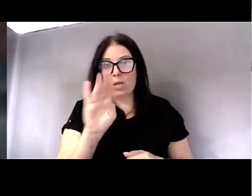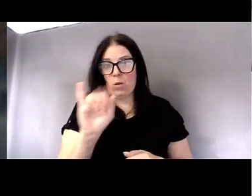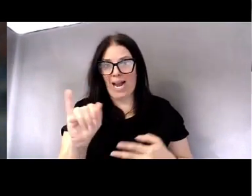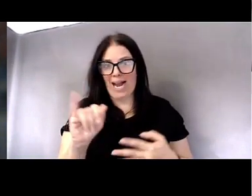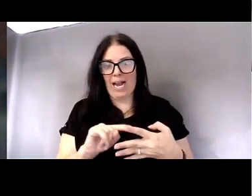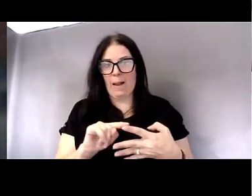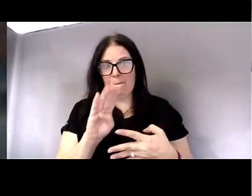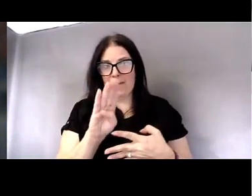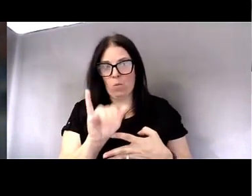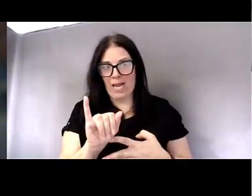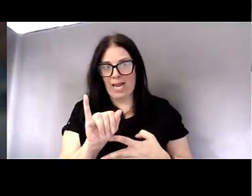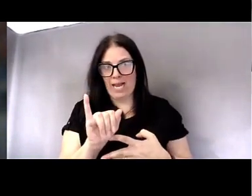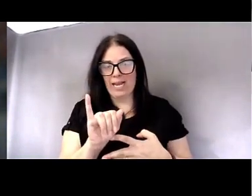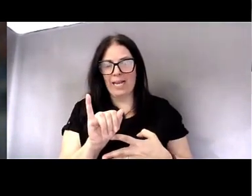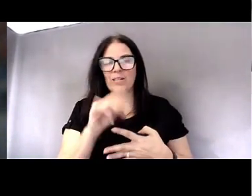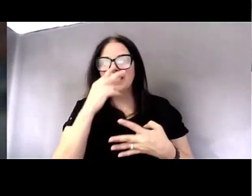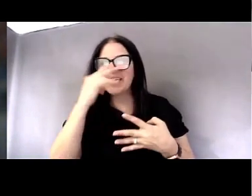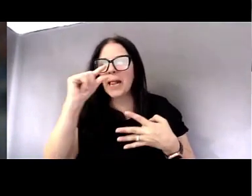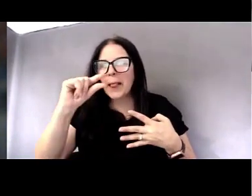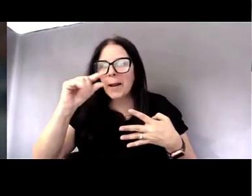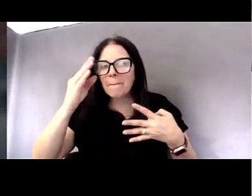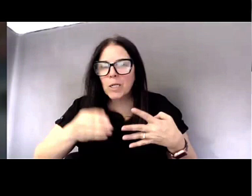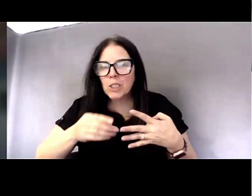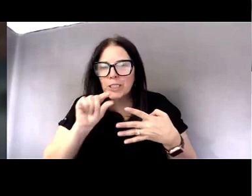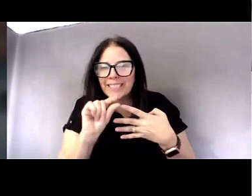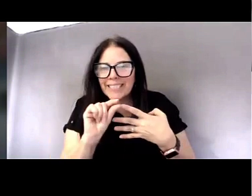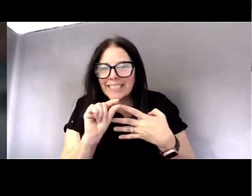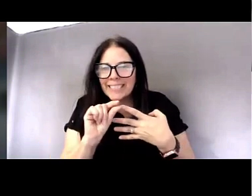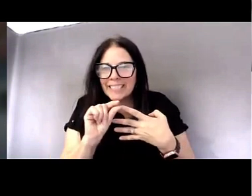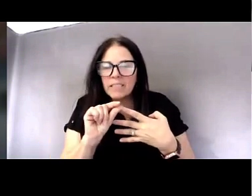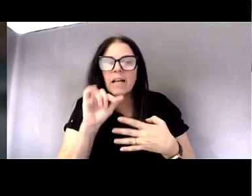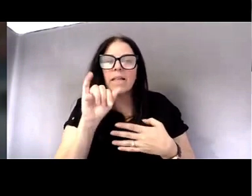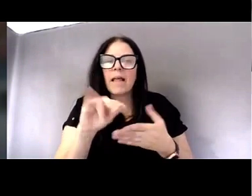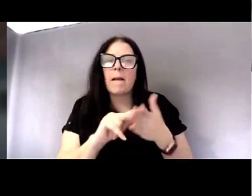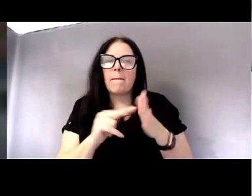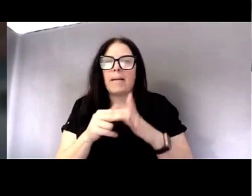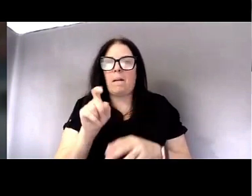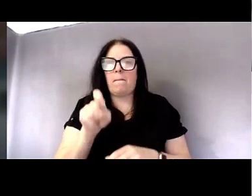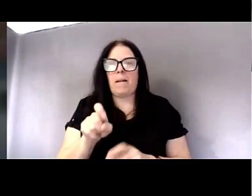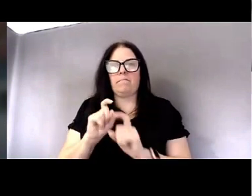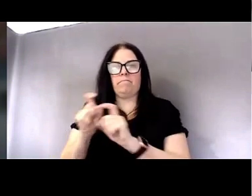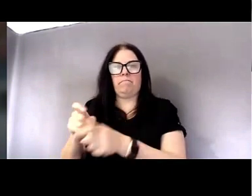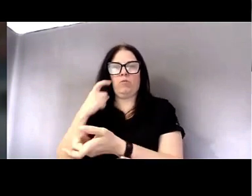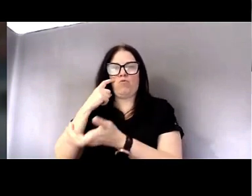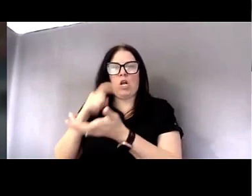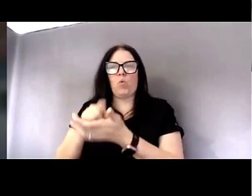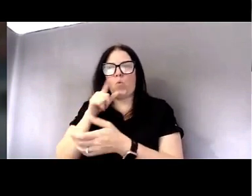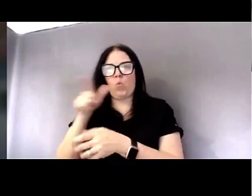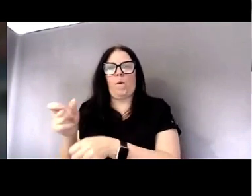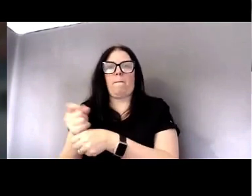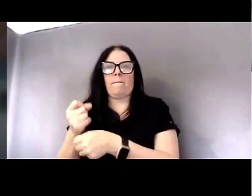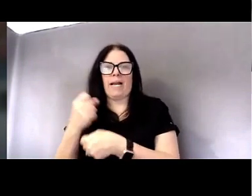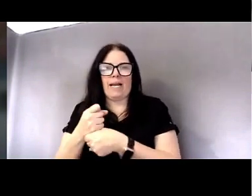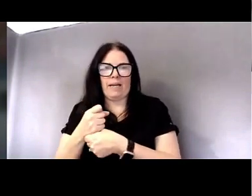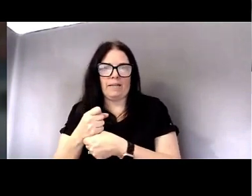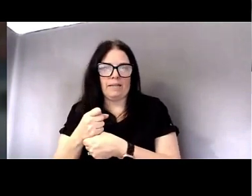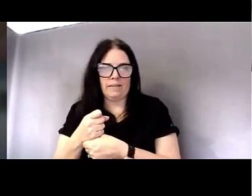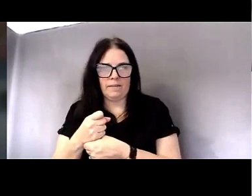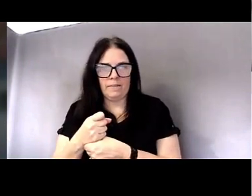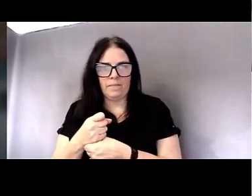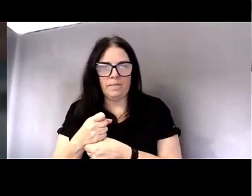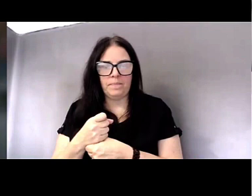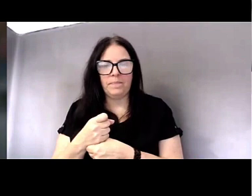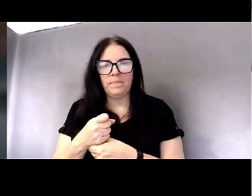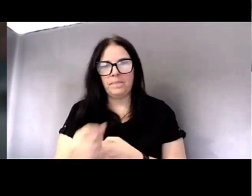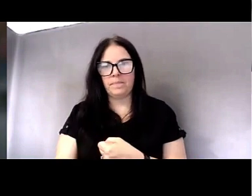or the little guy, this refers to attribution. So who created the work, the